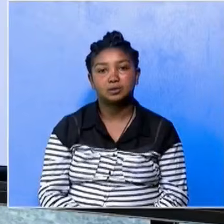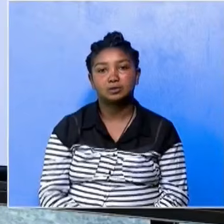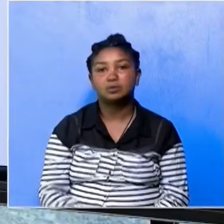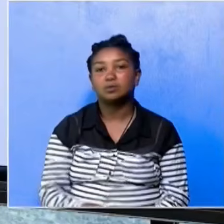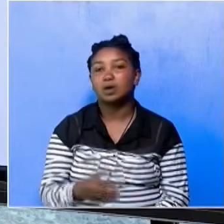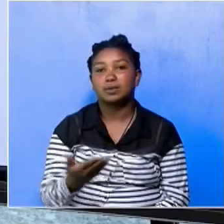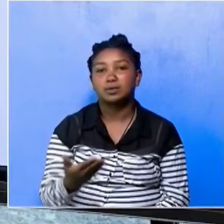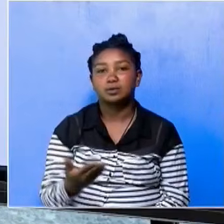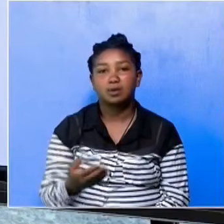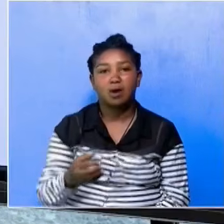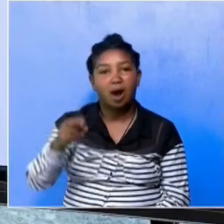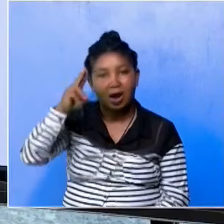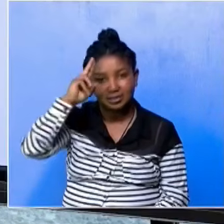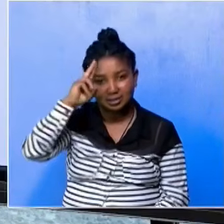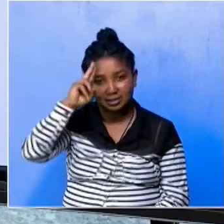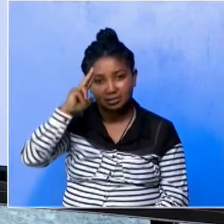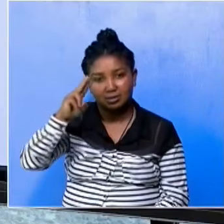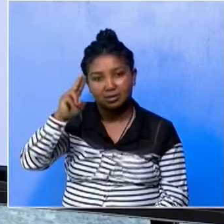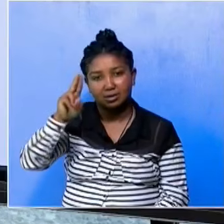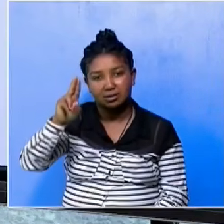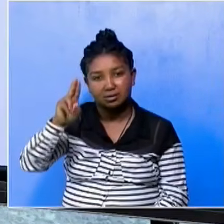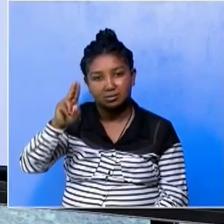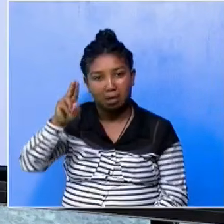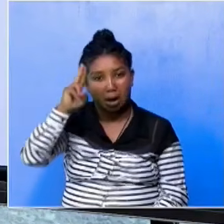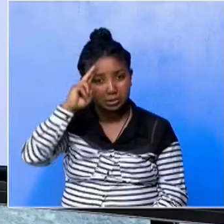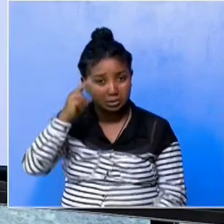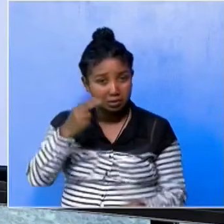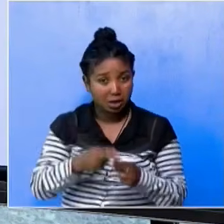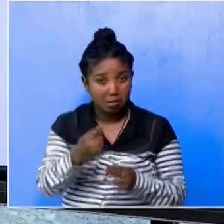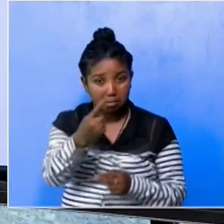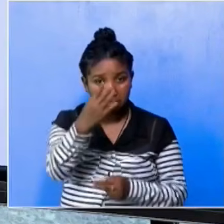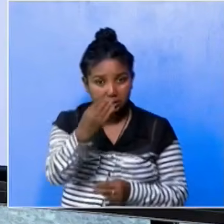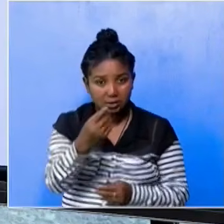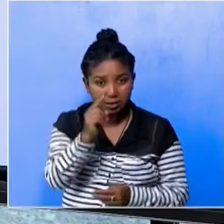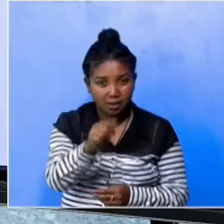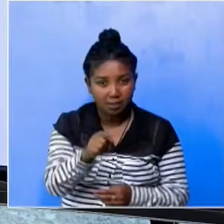What about Hassan? Somebody's name?